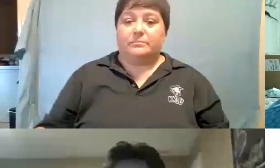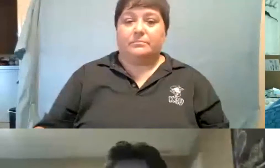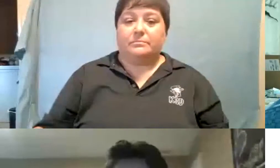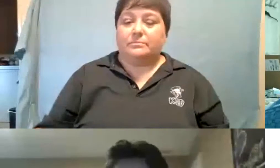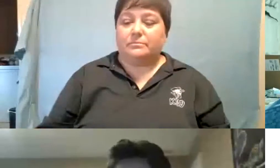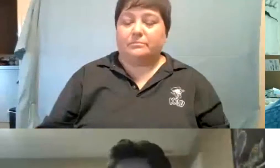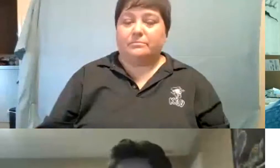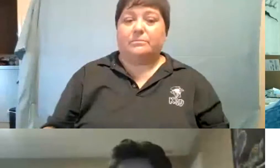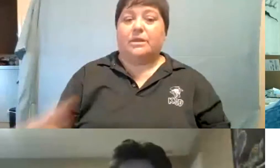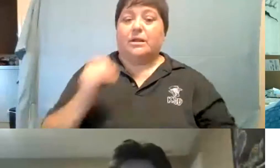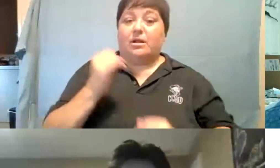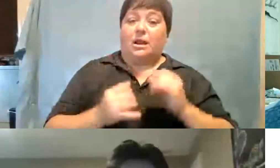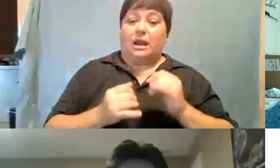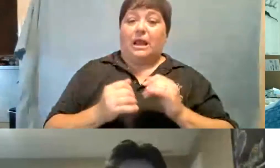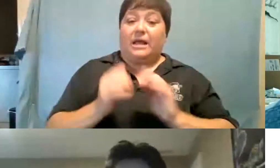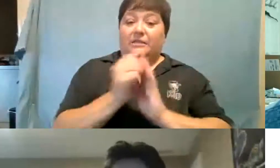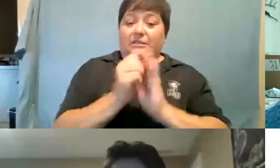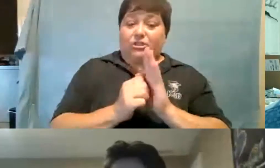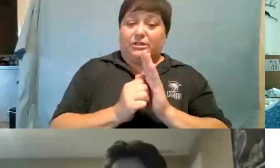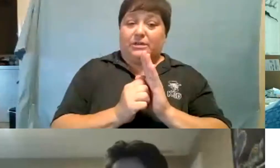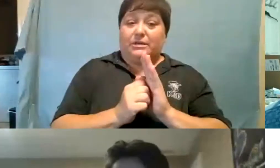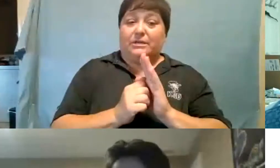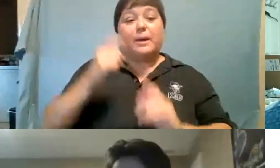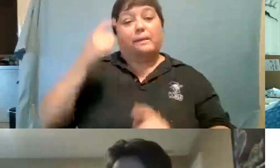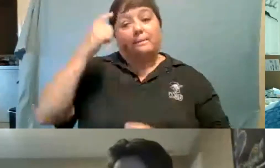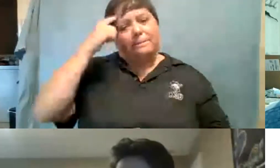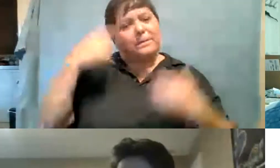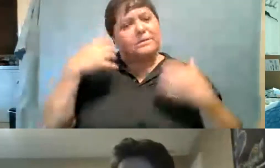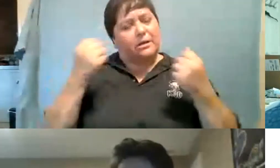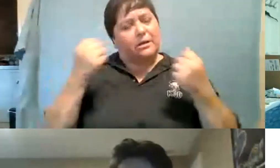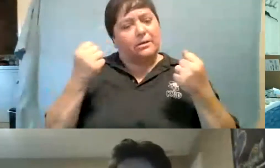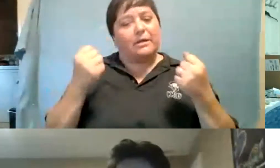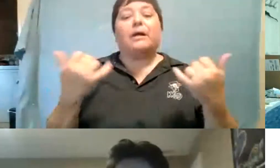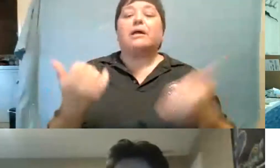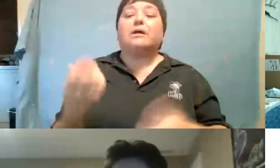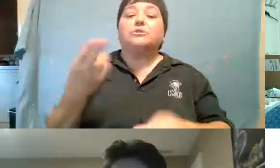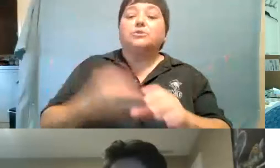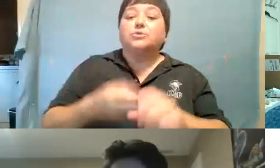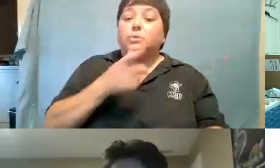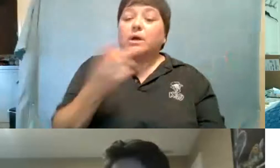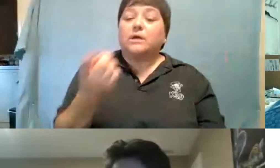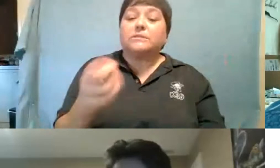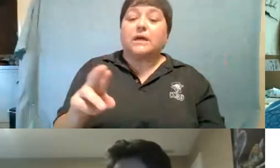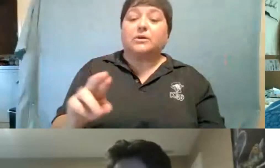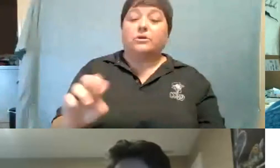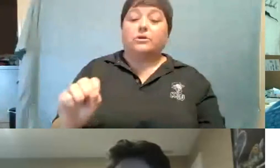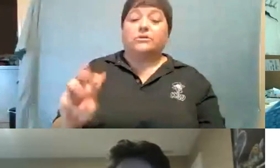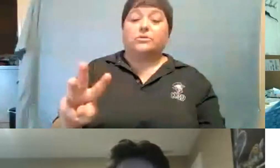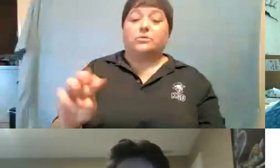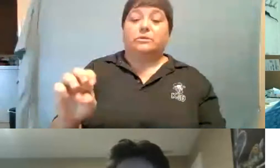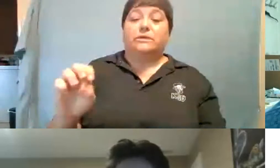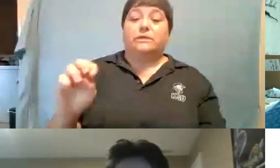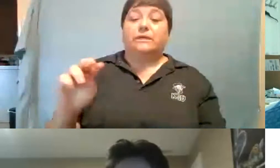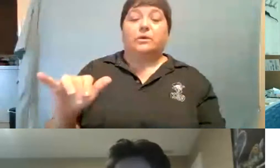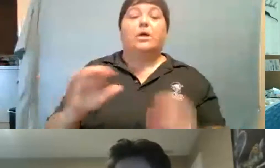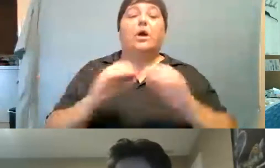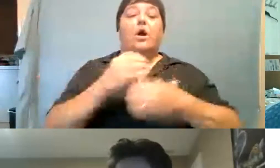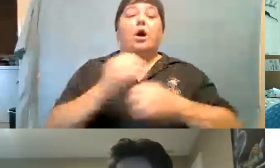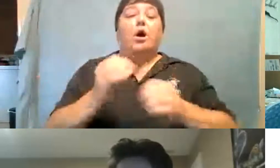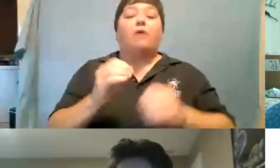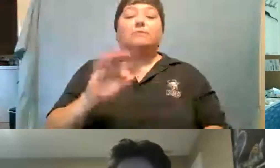our last agenda item is mental health. And joining us this morning is Dr. Damian Sweeney. He's with our Office of Teaching and